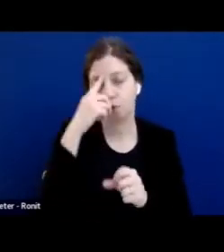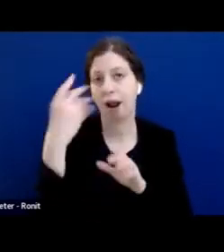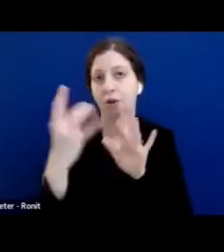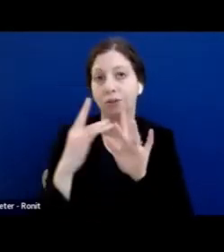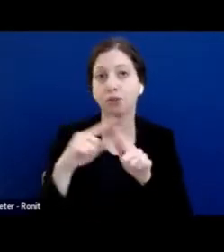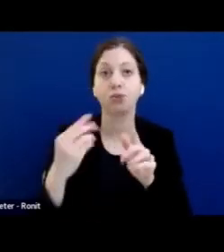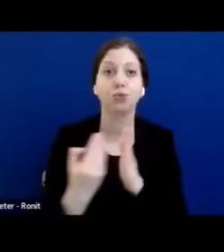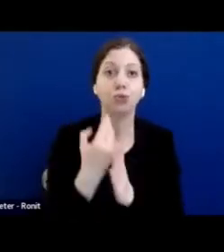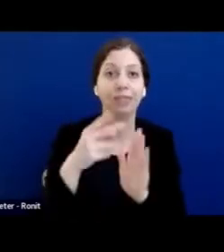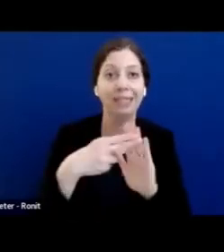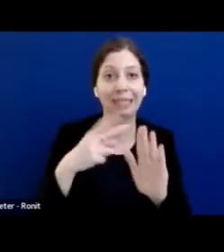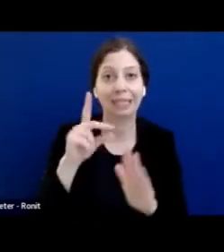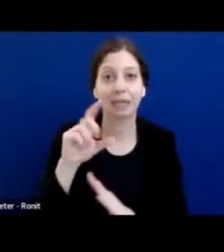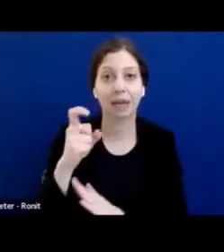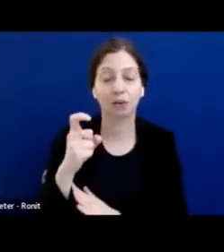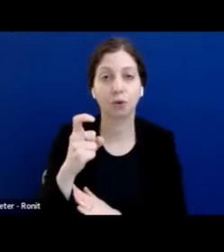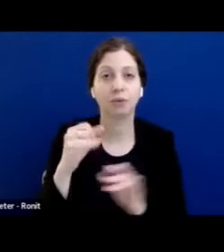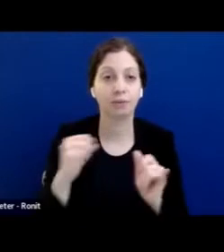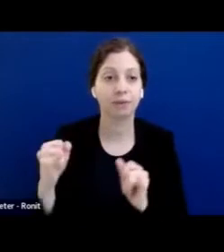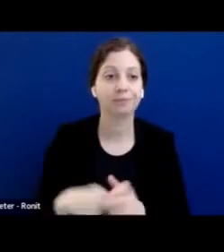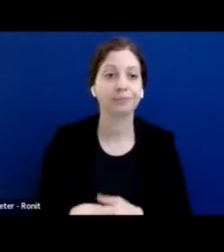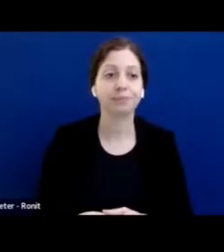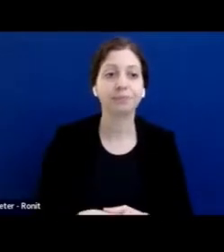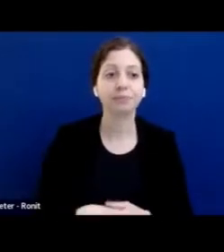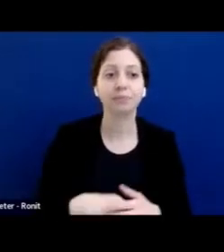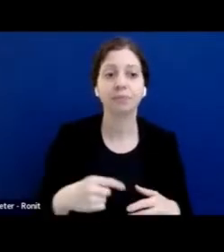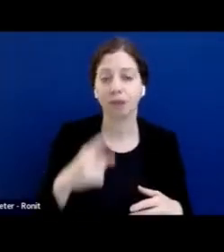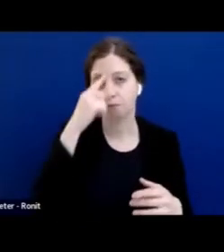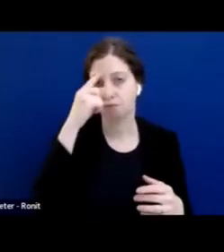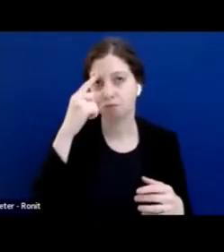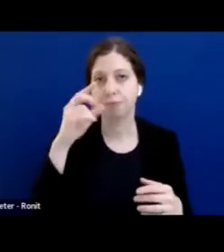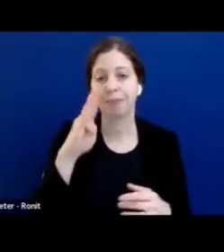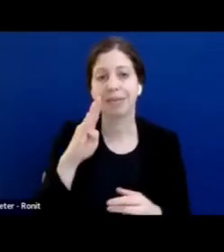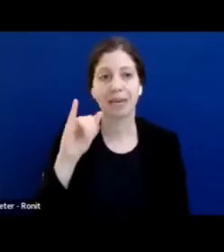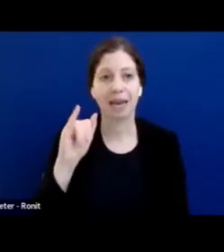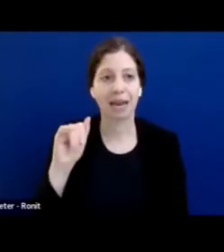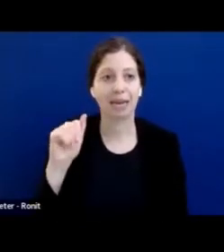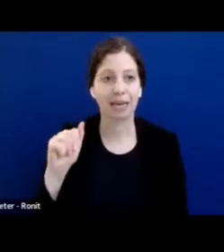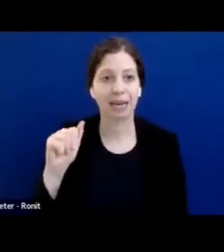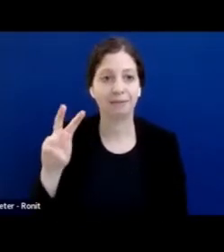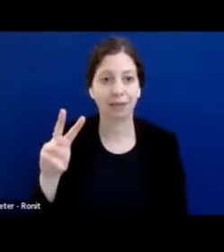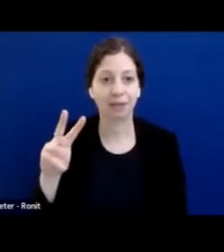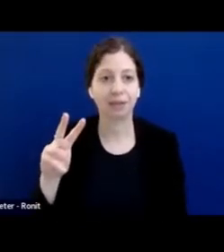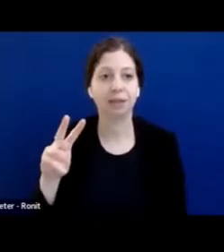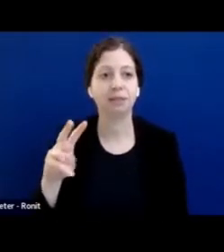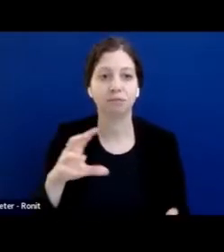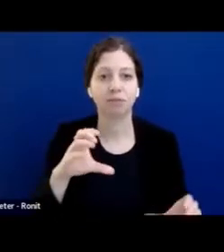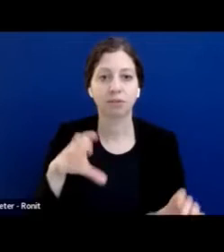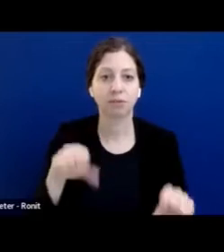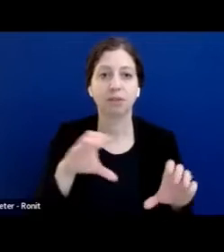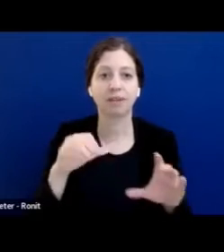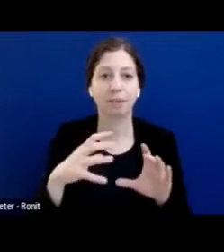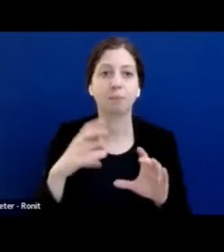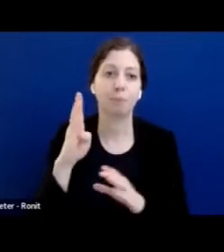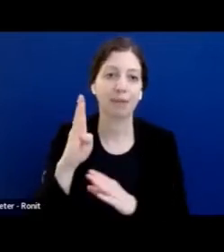individuals. DARS partners with the Brain Injury Association of Virginia, BIAV, to do this outreach. We provide